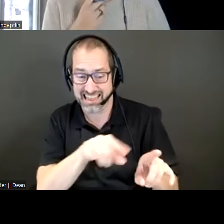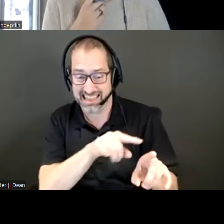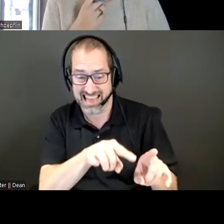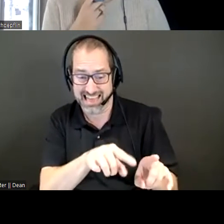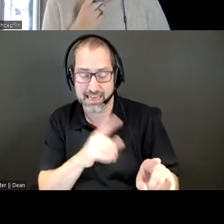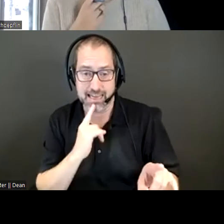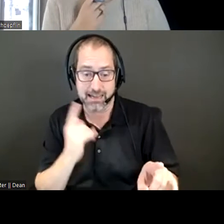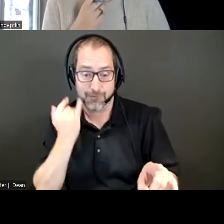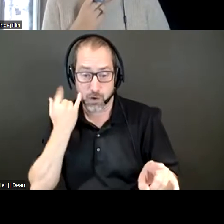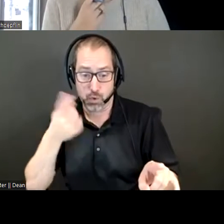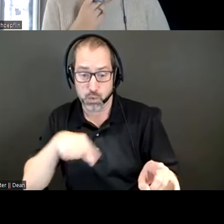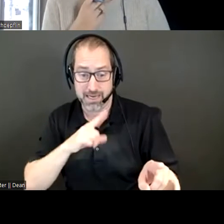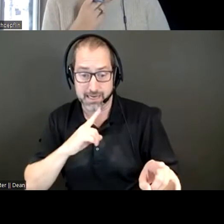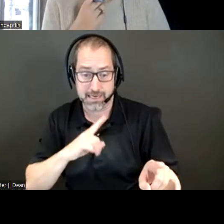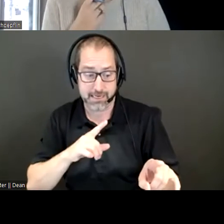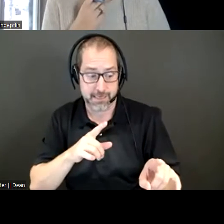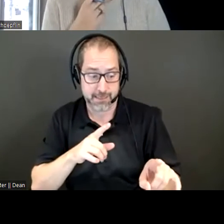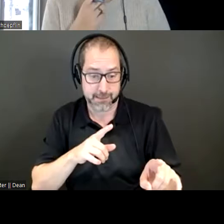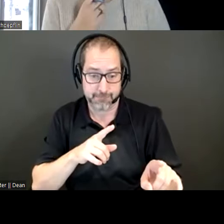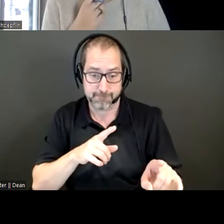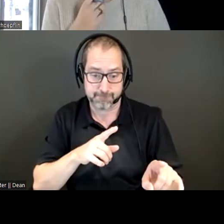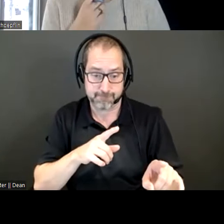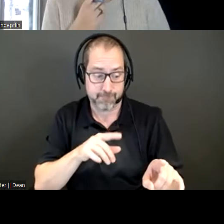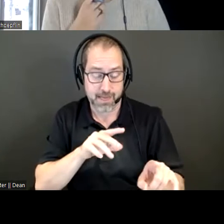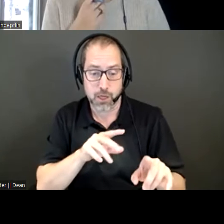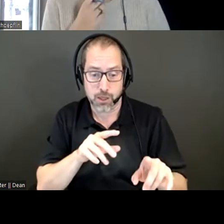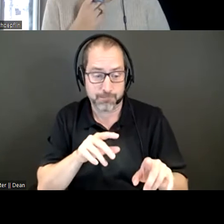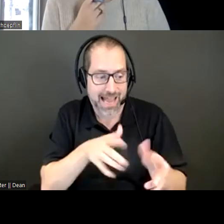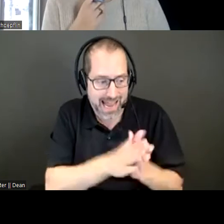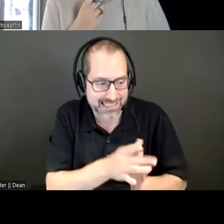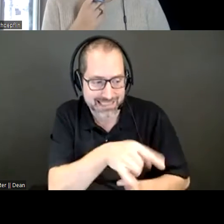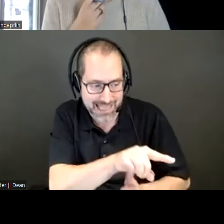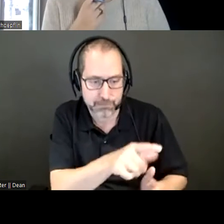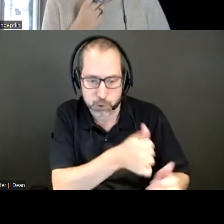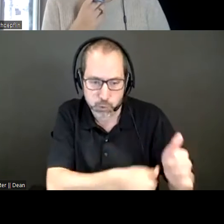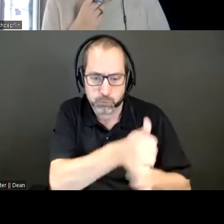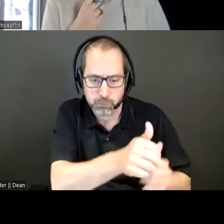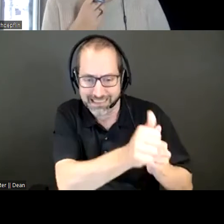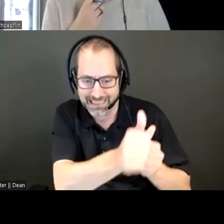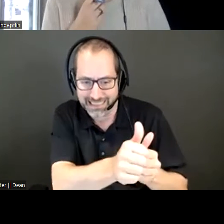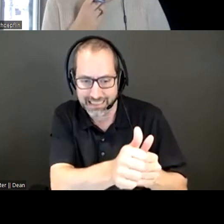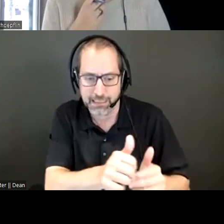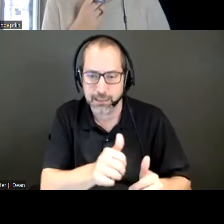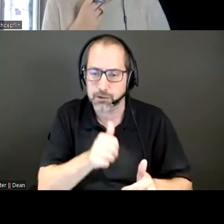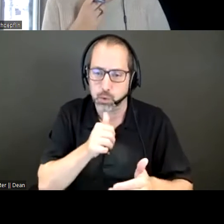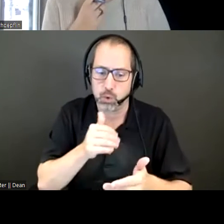leaders, to, say, stop putting up elder abuse flags,